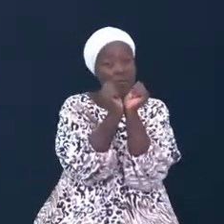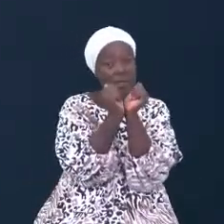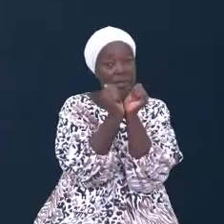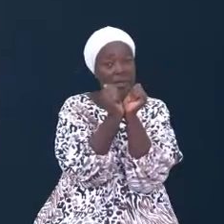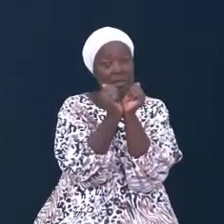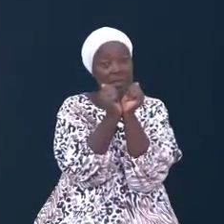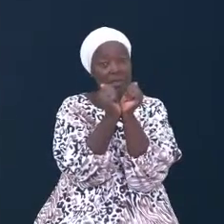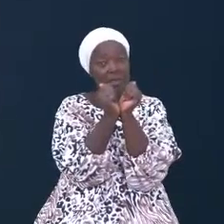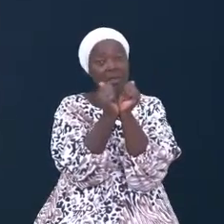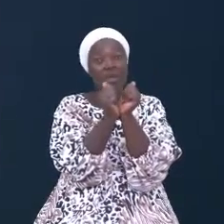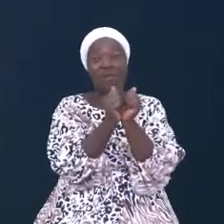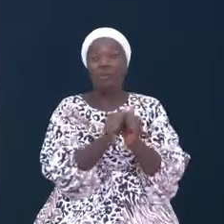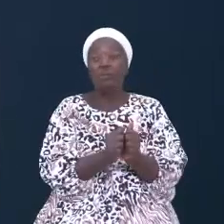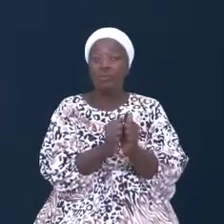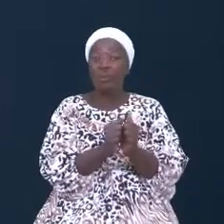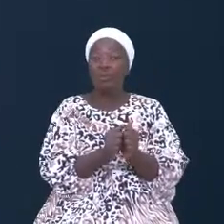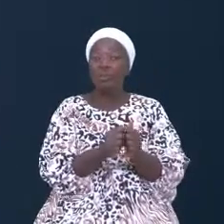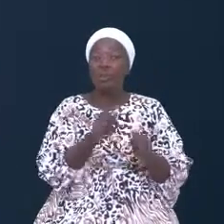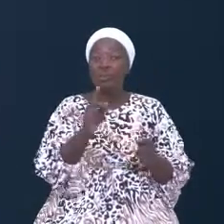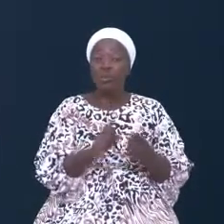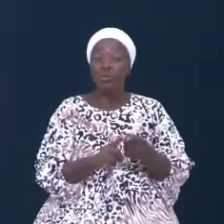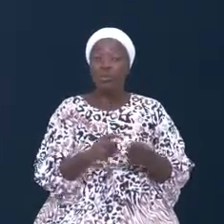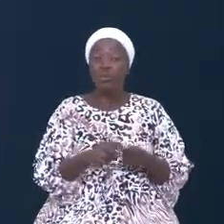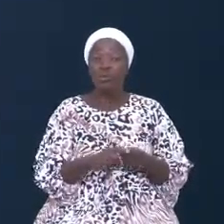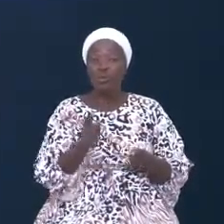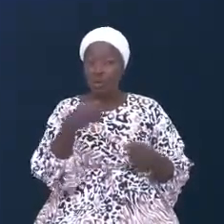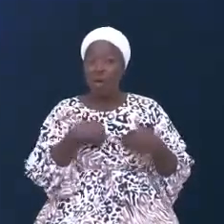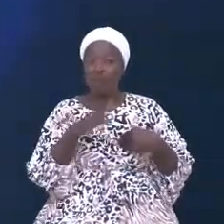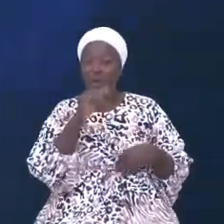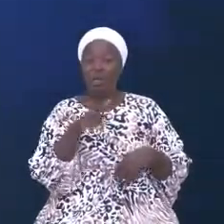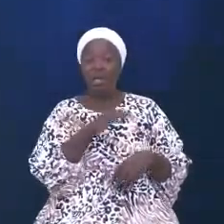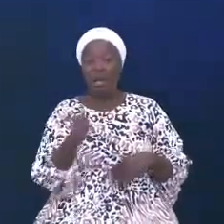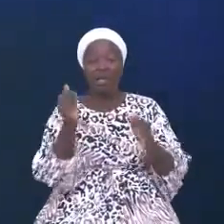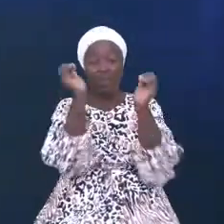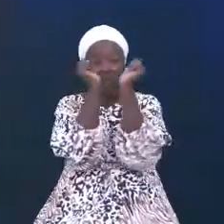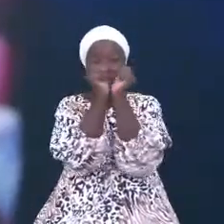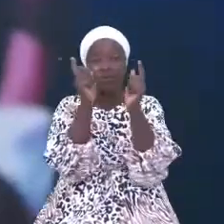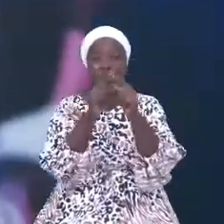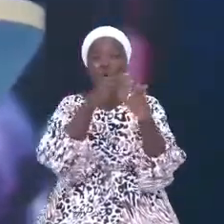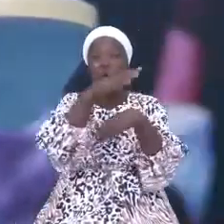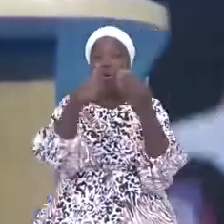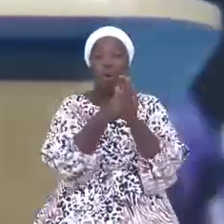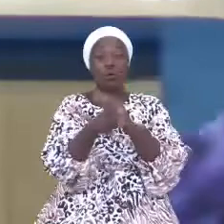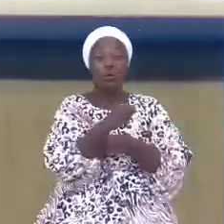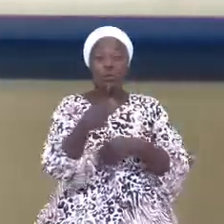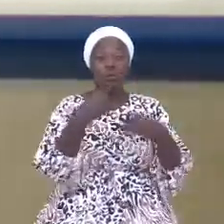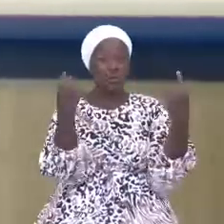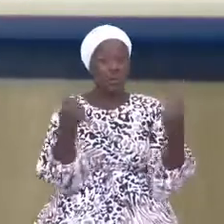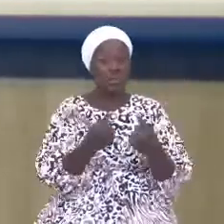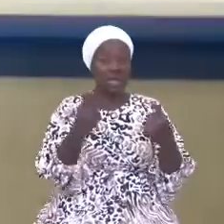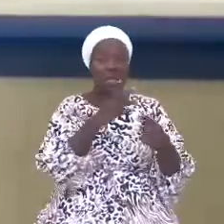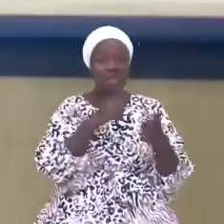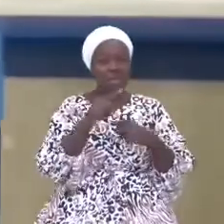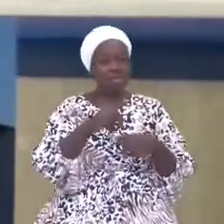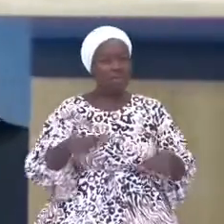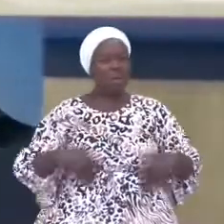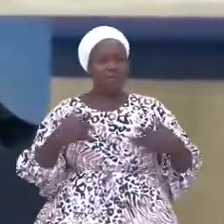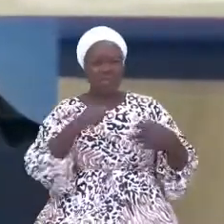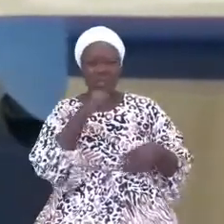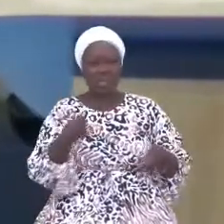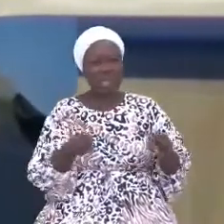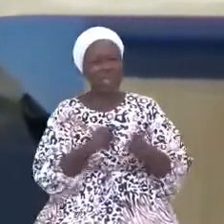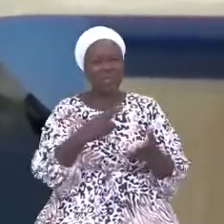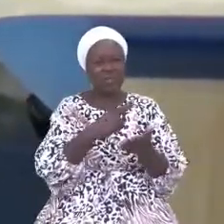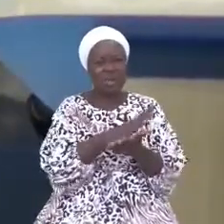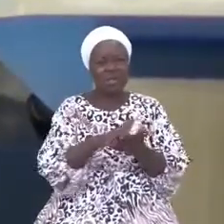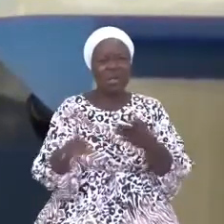a slave to all those things, and your life is not as righteous as